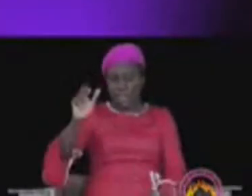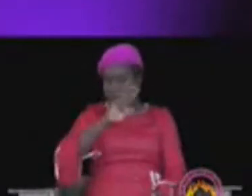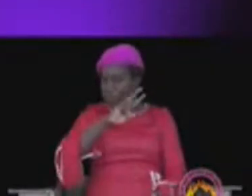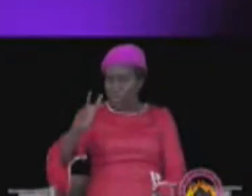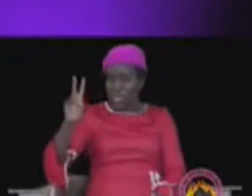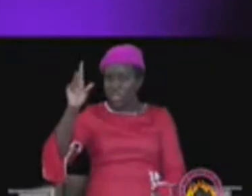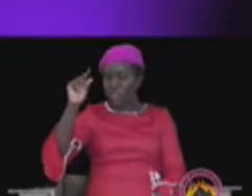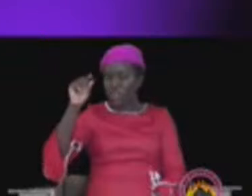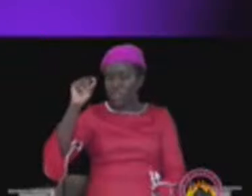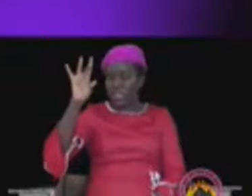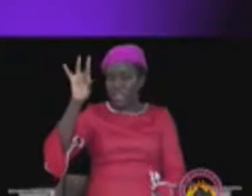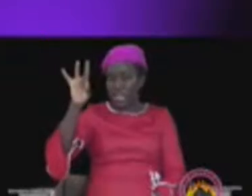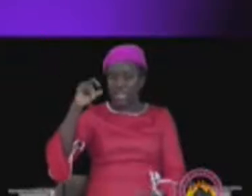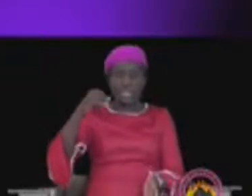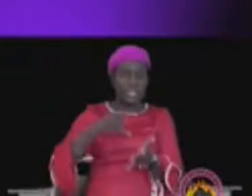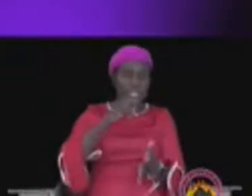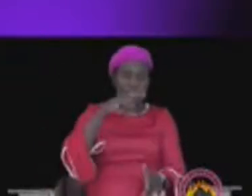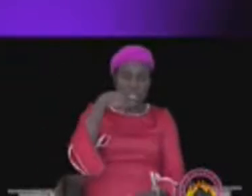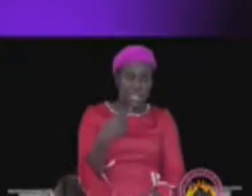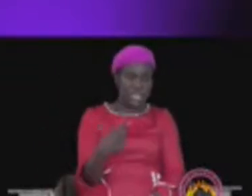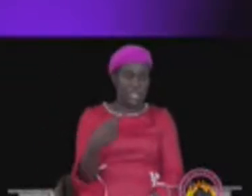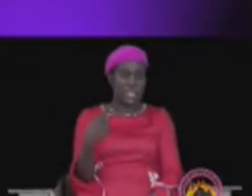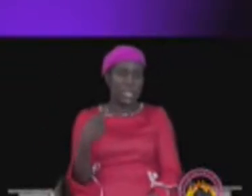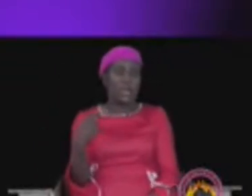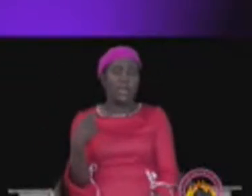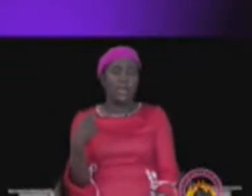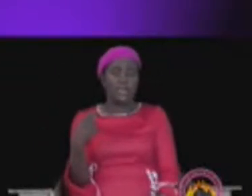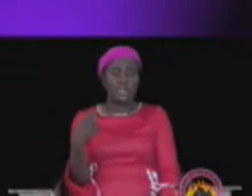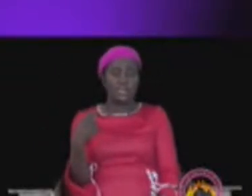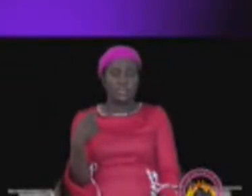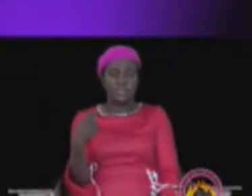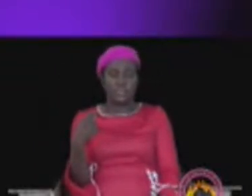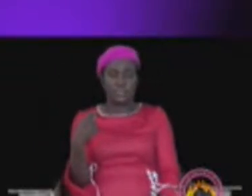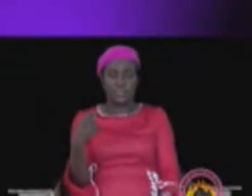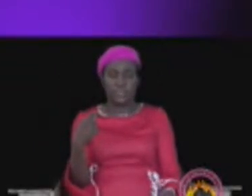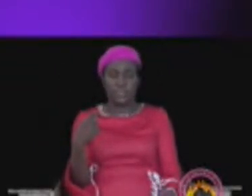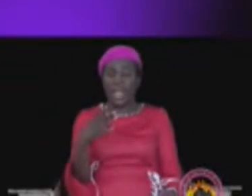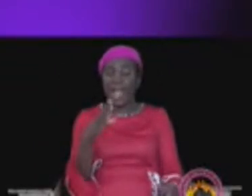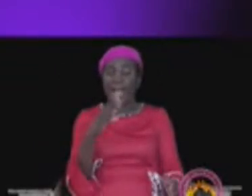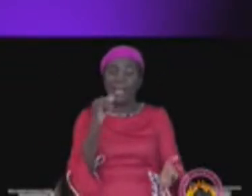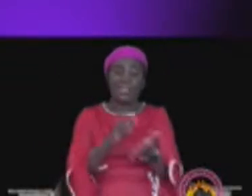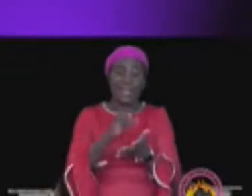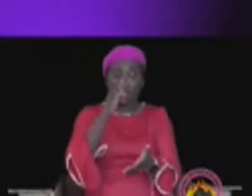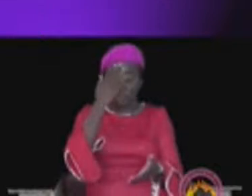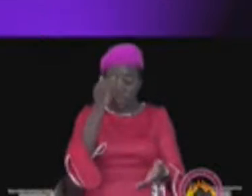Matthew 10:28, see what it has to say. That's why God is the greatest killing